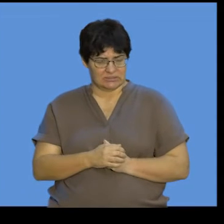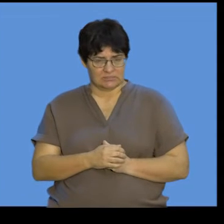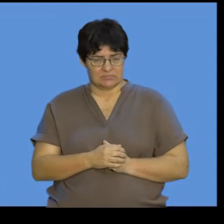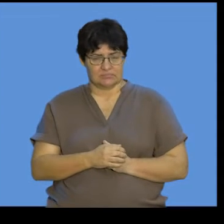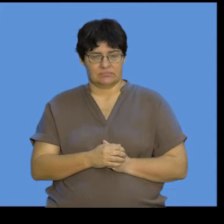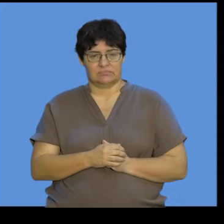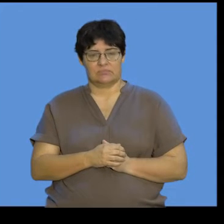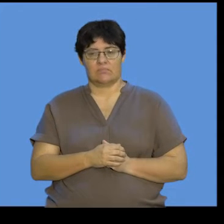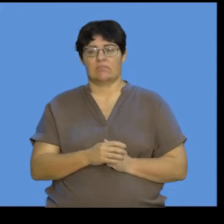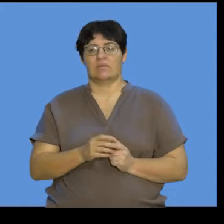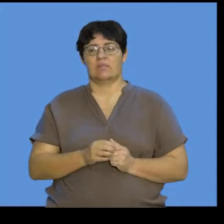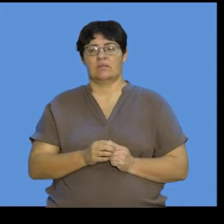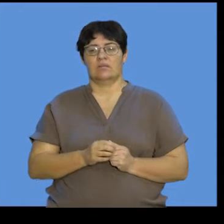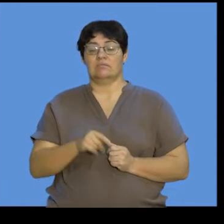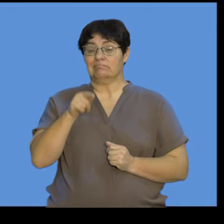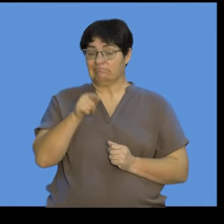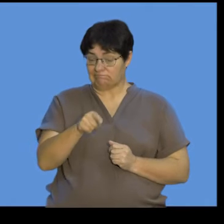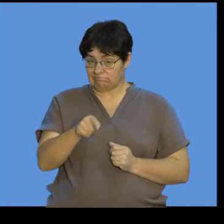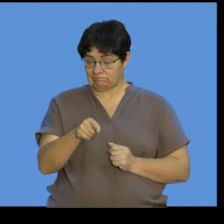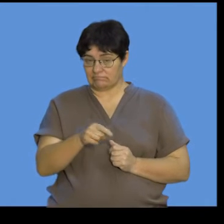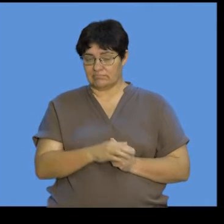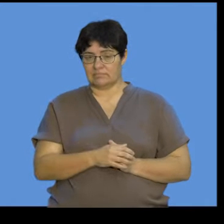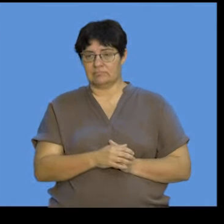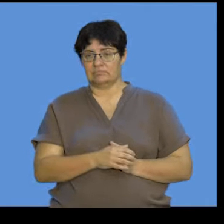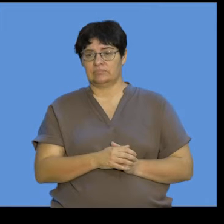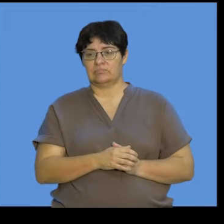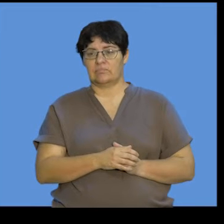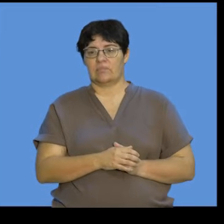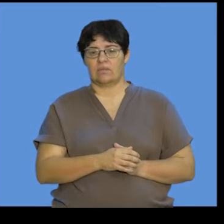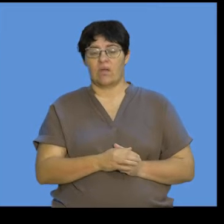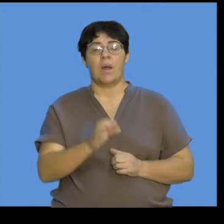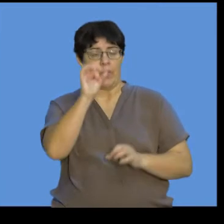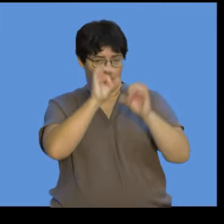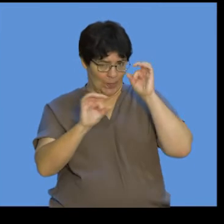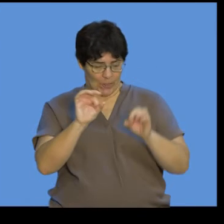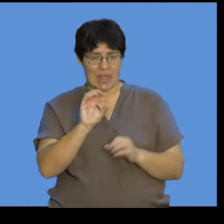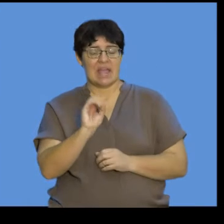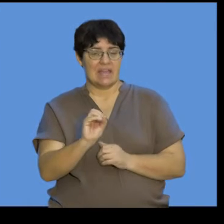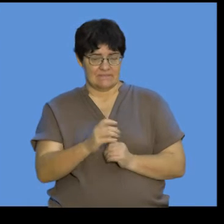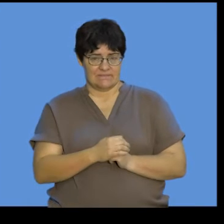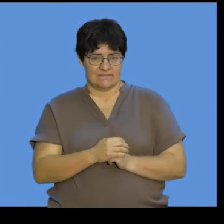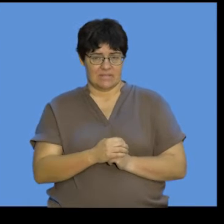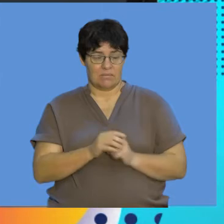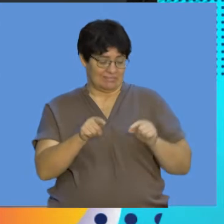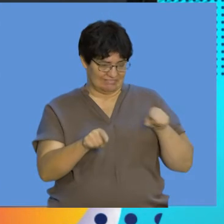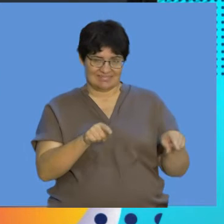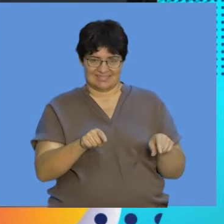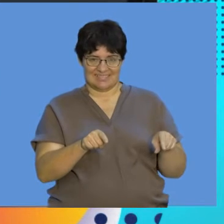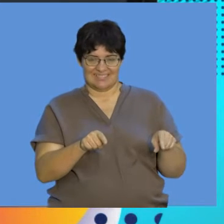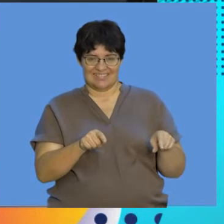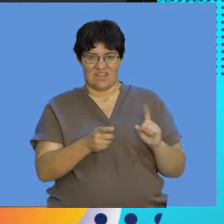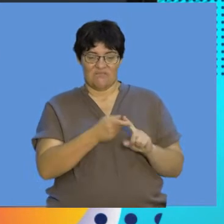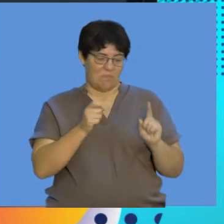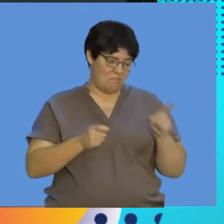liquid form of matter? Okay, these they also consist of minute particles. So there's something consistent from